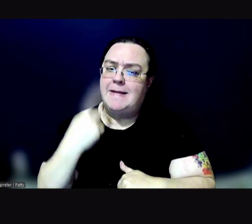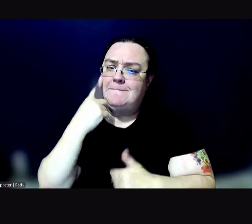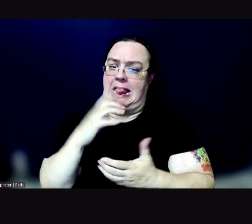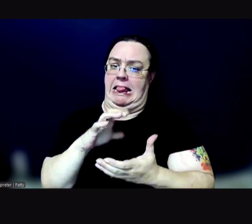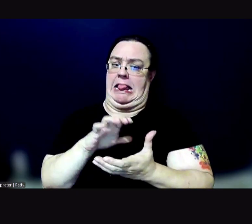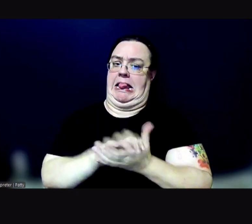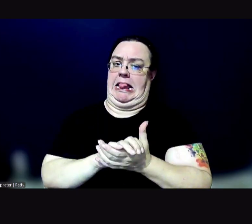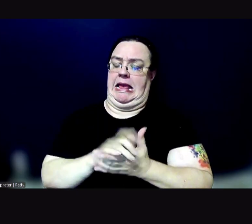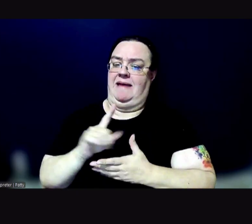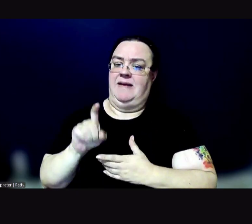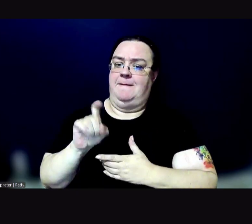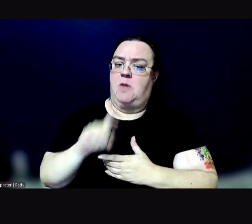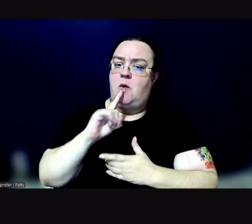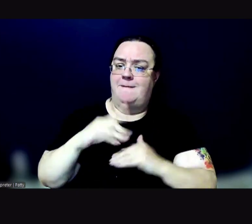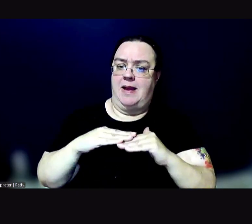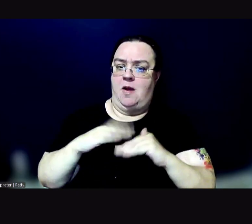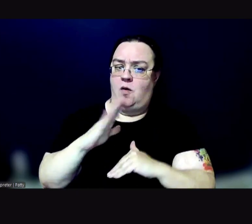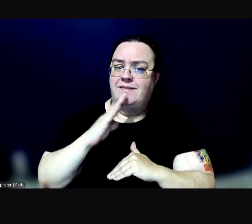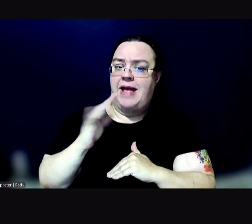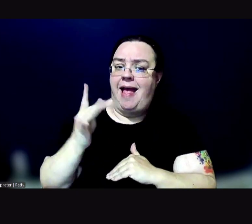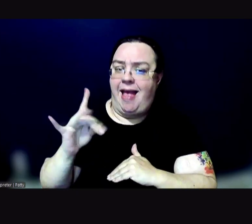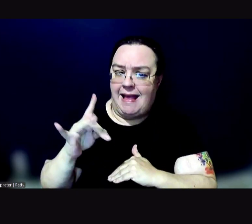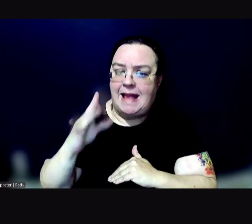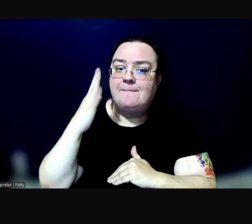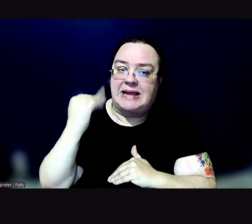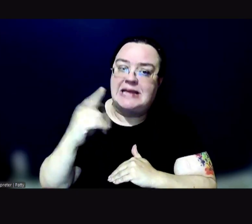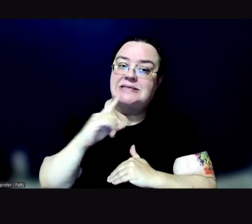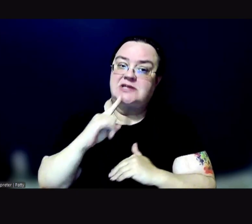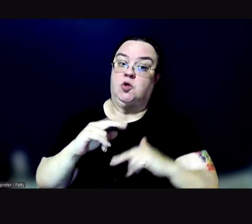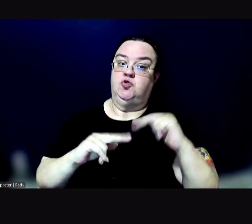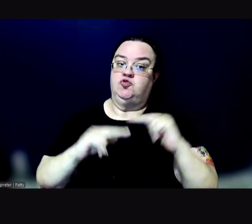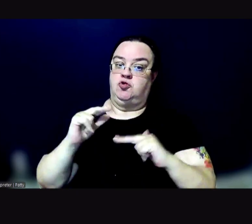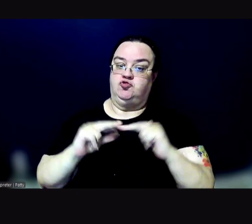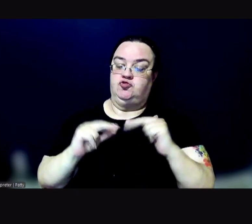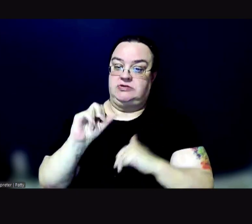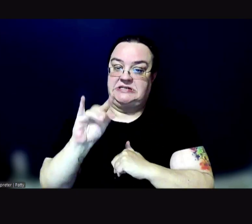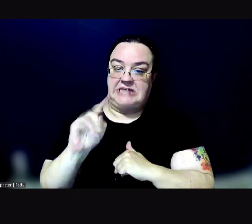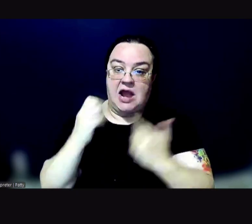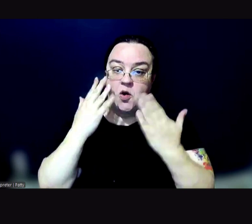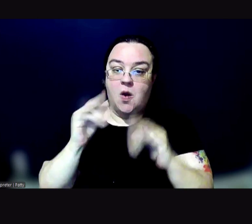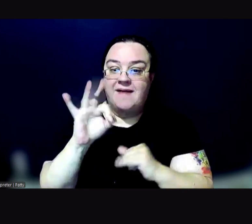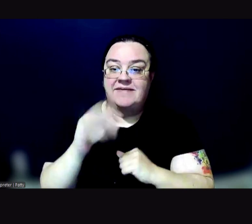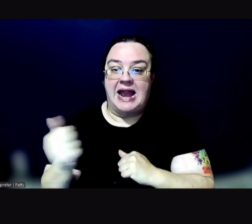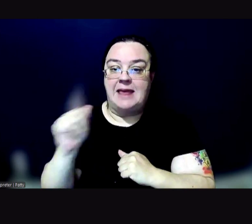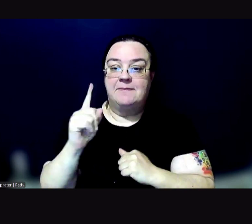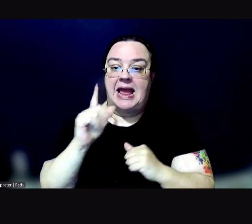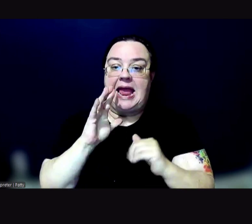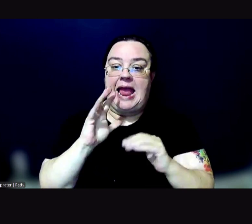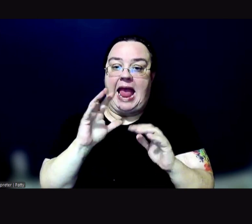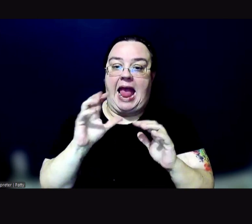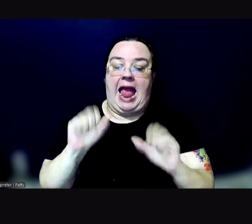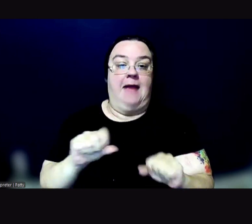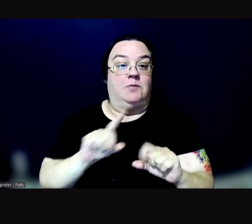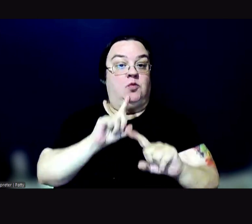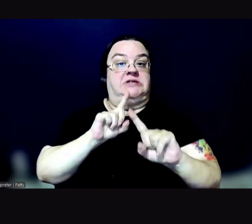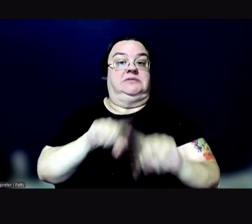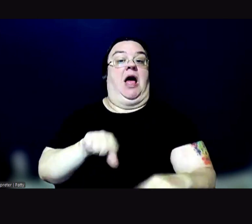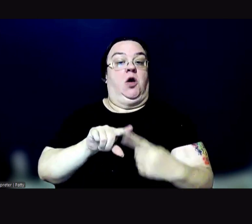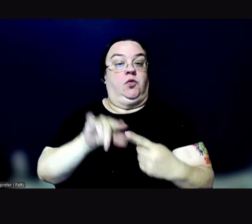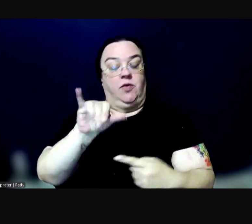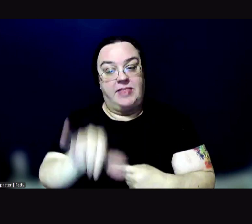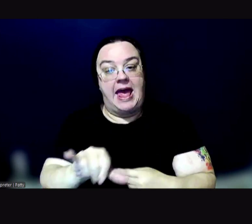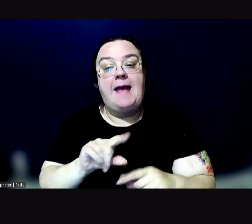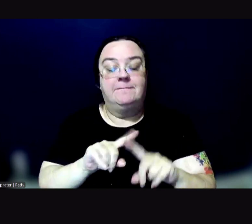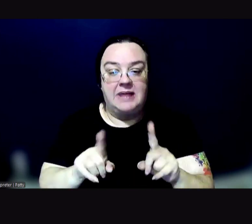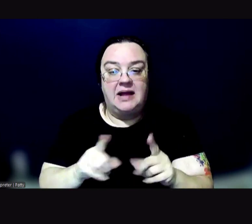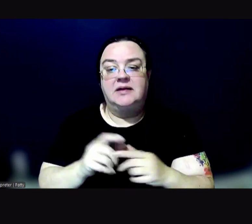be 18 and over just because it is a construction site. I don't know if anybody was able to respond to that, but. I think